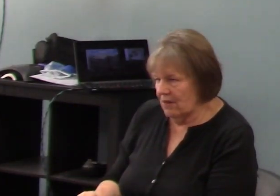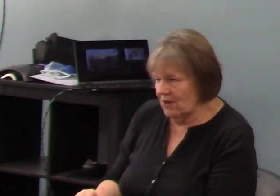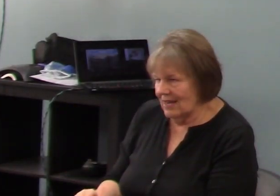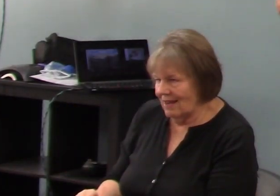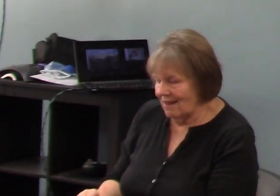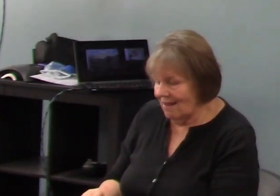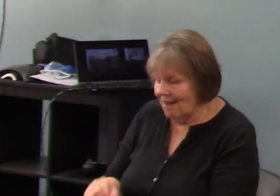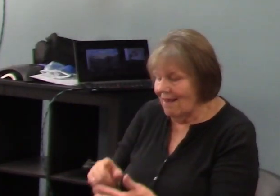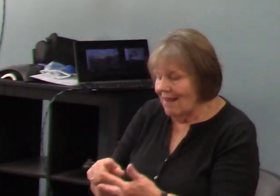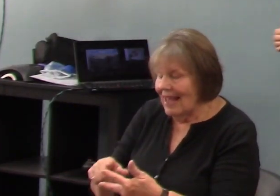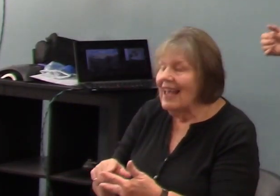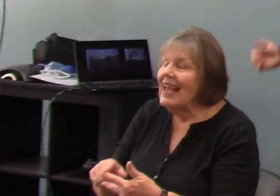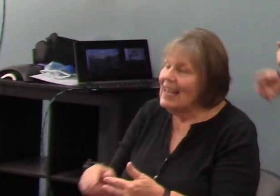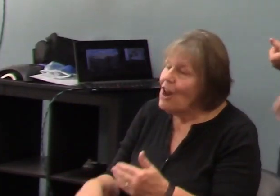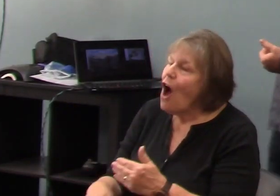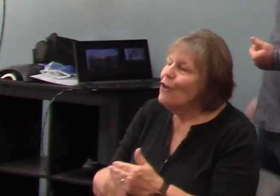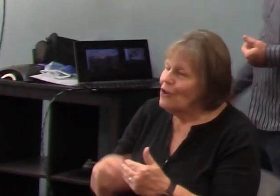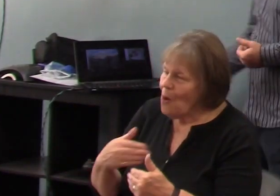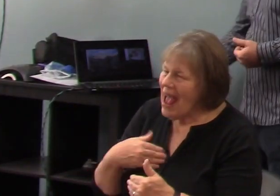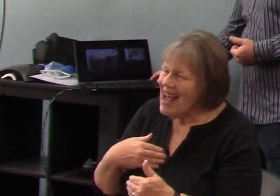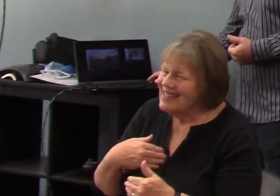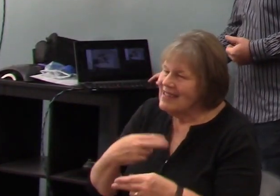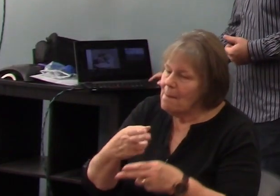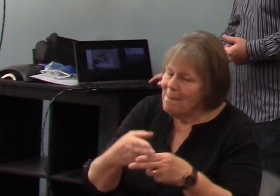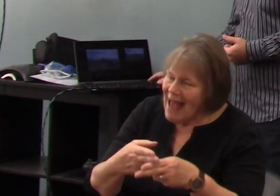has a purpose, and it's been balanced together.